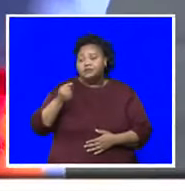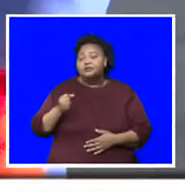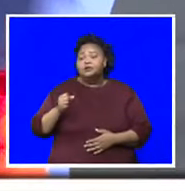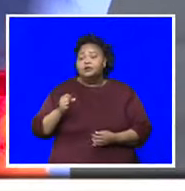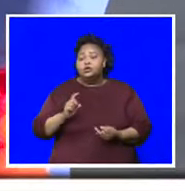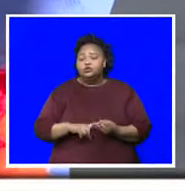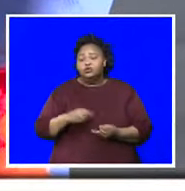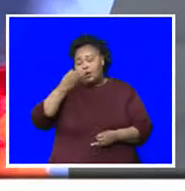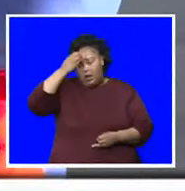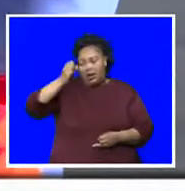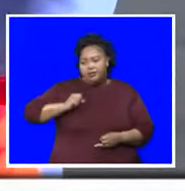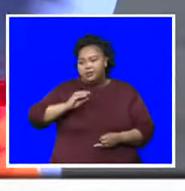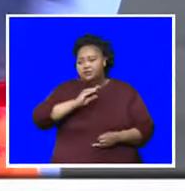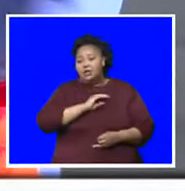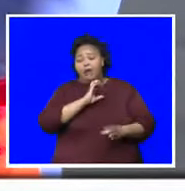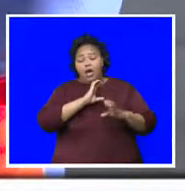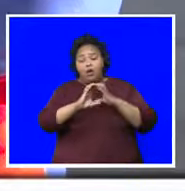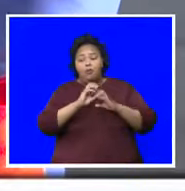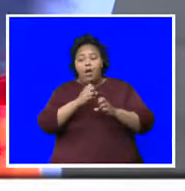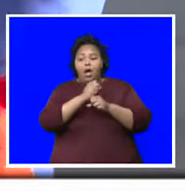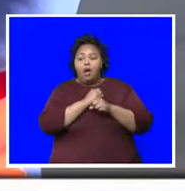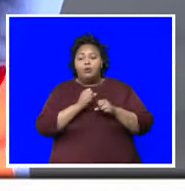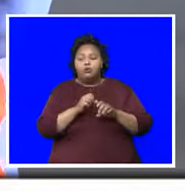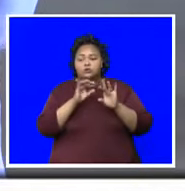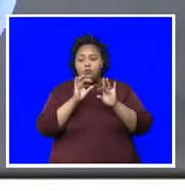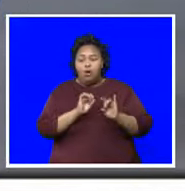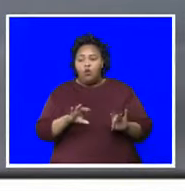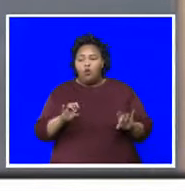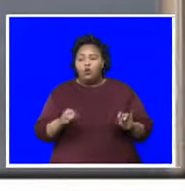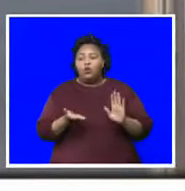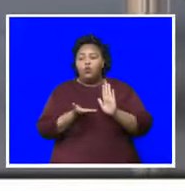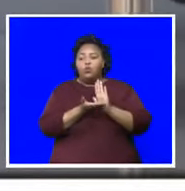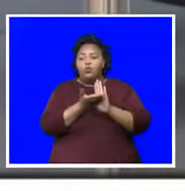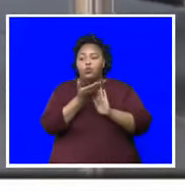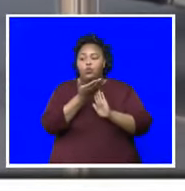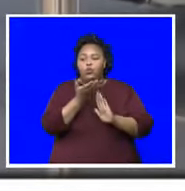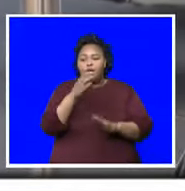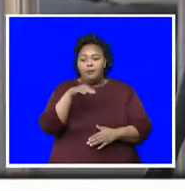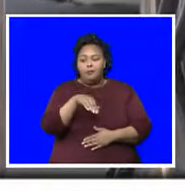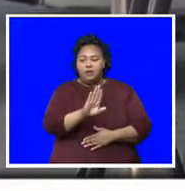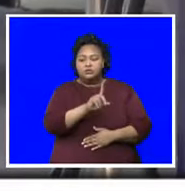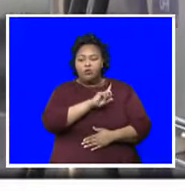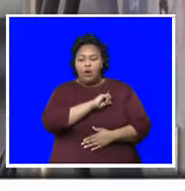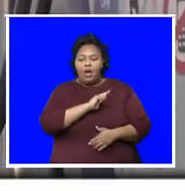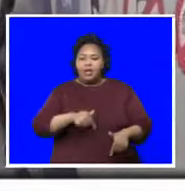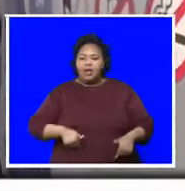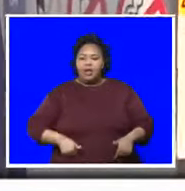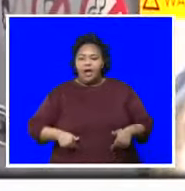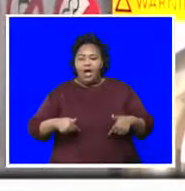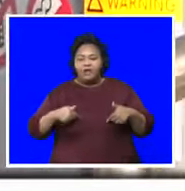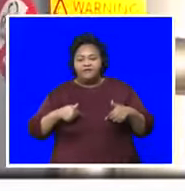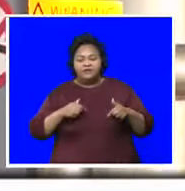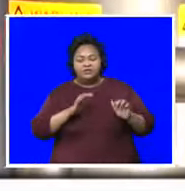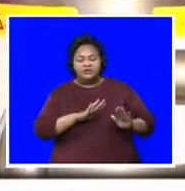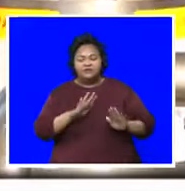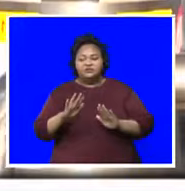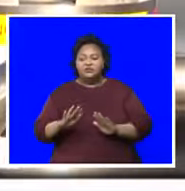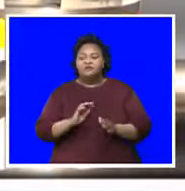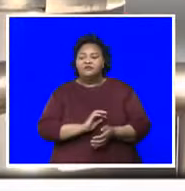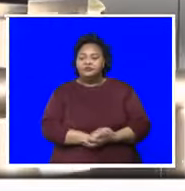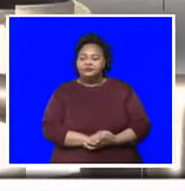government about a cost of living adjustment. For Eswatini TV News, Temgosi Mavimbela with Vuminkosi